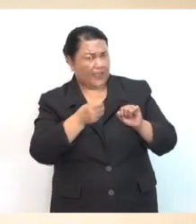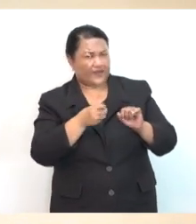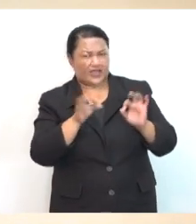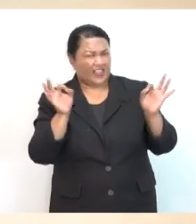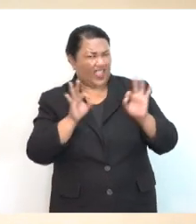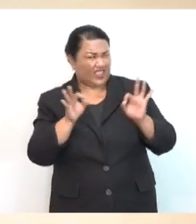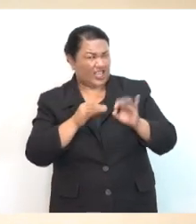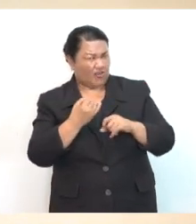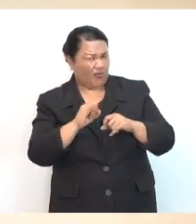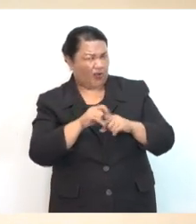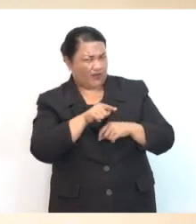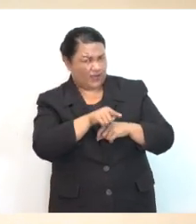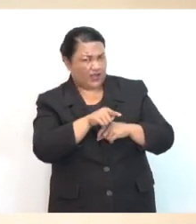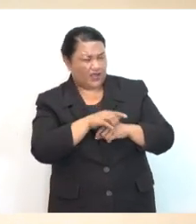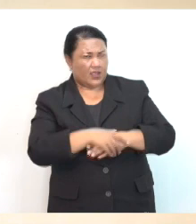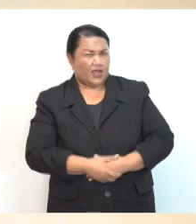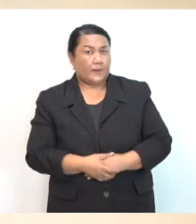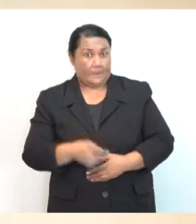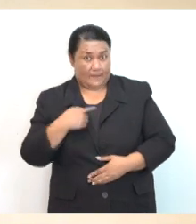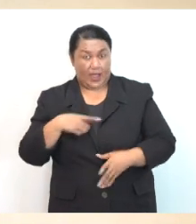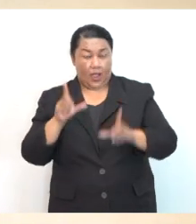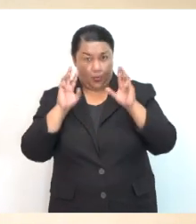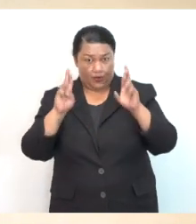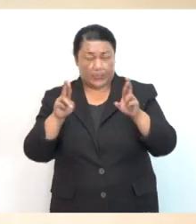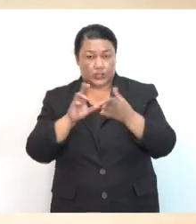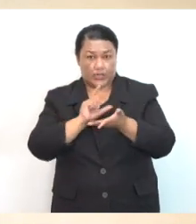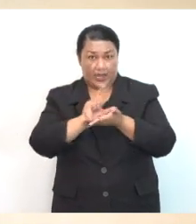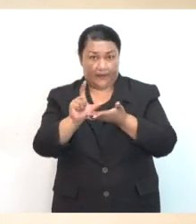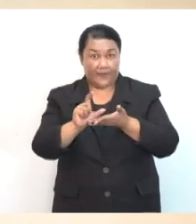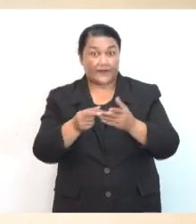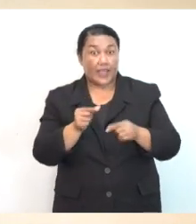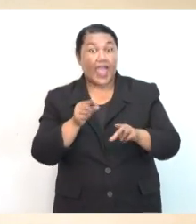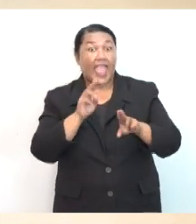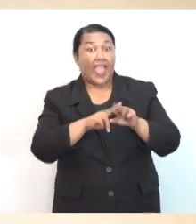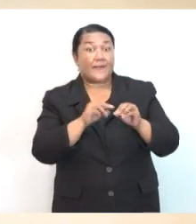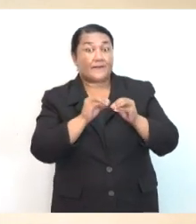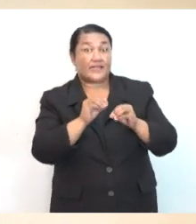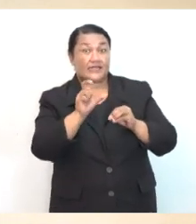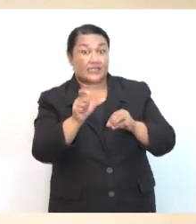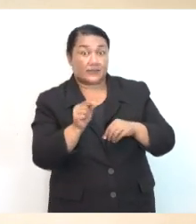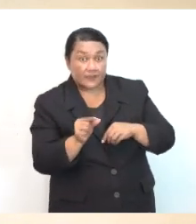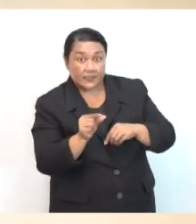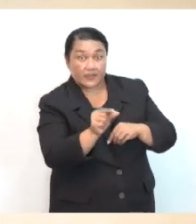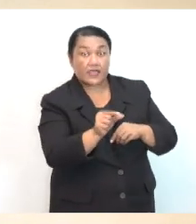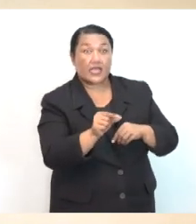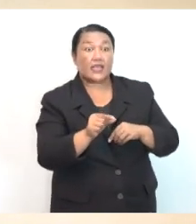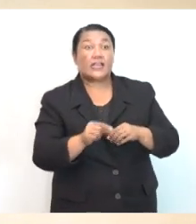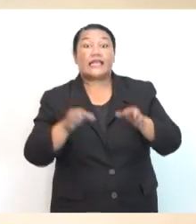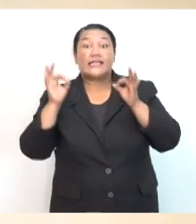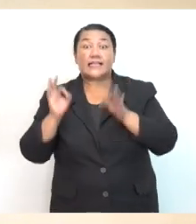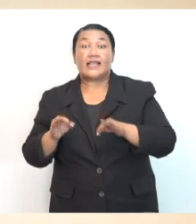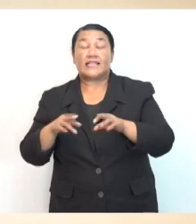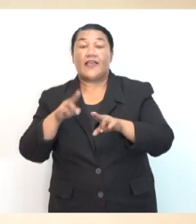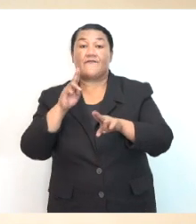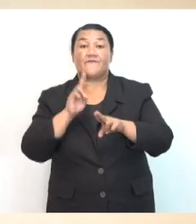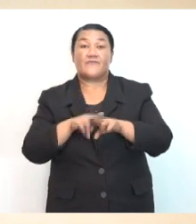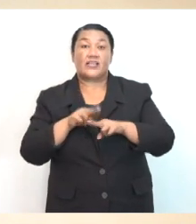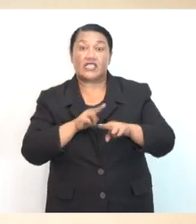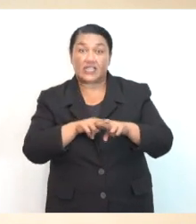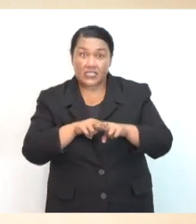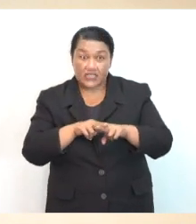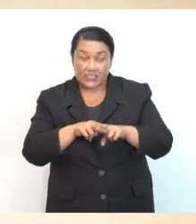recently. He asked them to resign before the end of their term, and they did, and he appointed a new board. Mr. Qayyum also